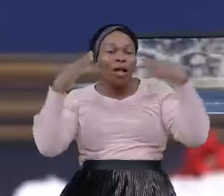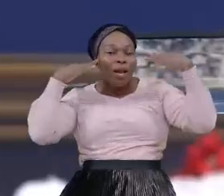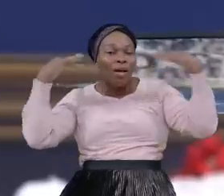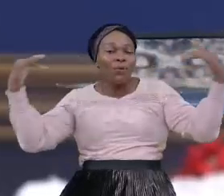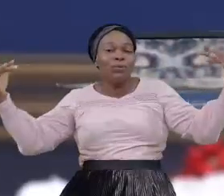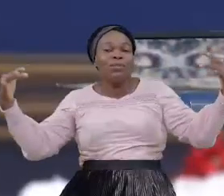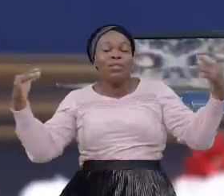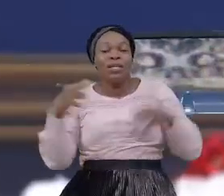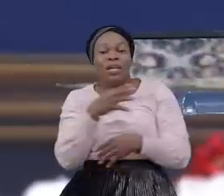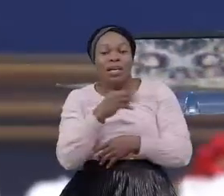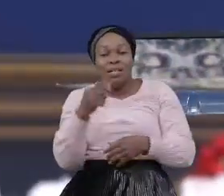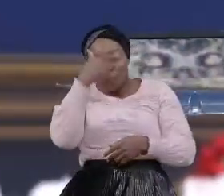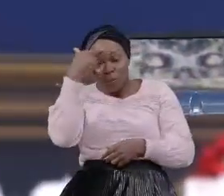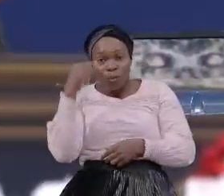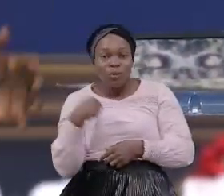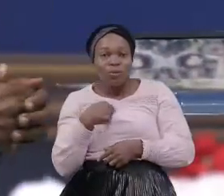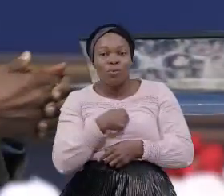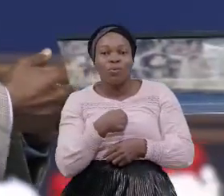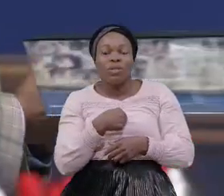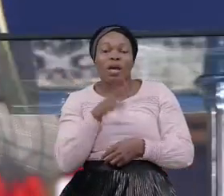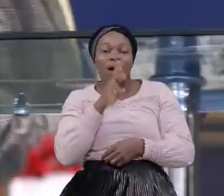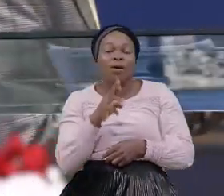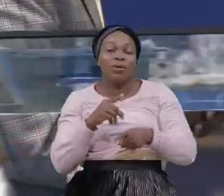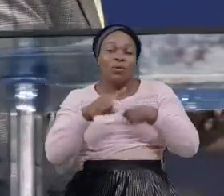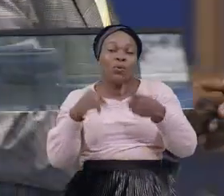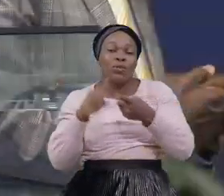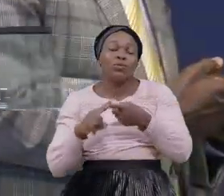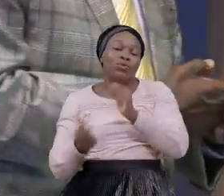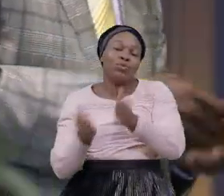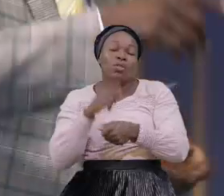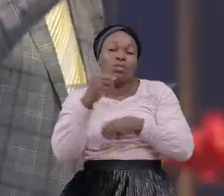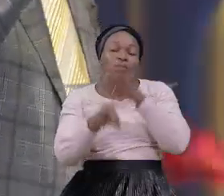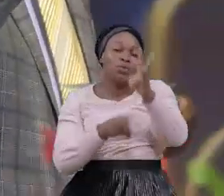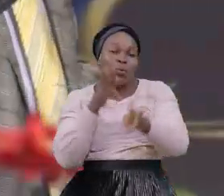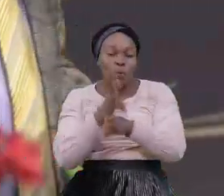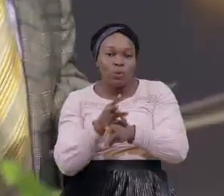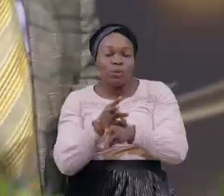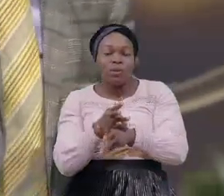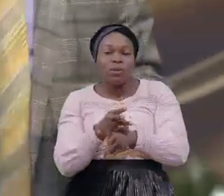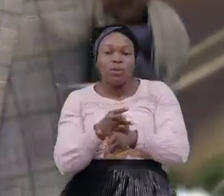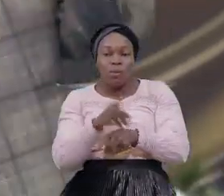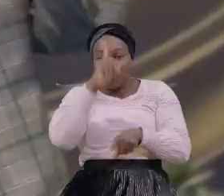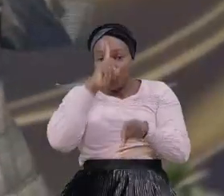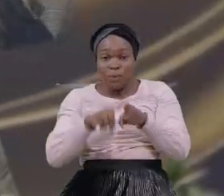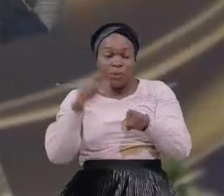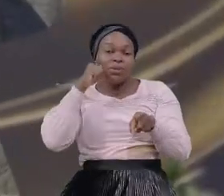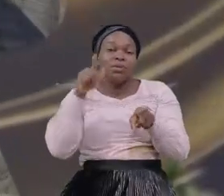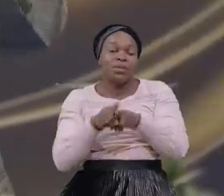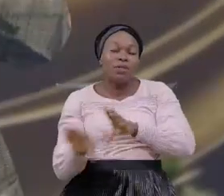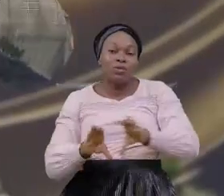are going to change the world. We are the people. My brother, my sister, do something. Make